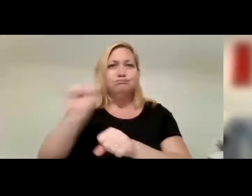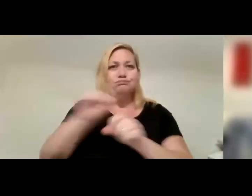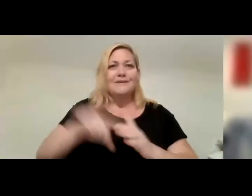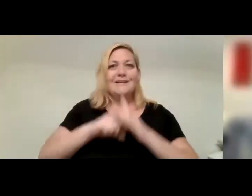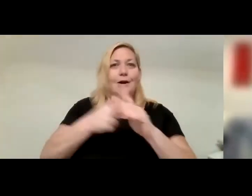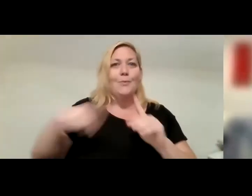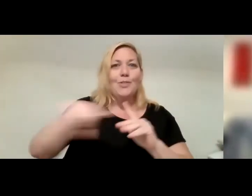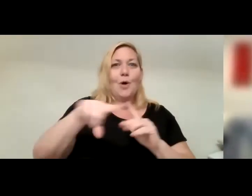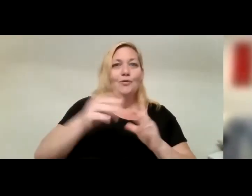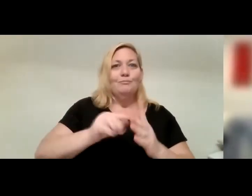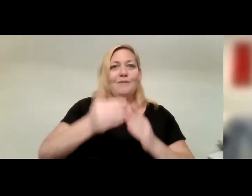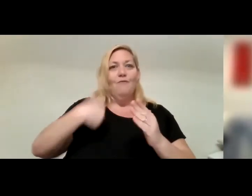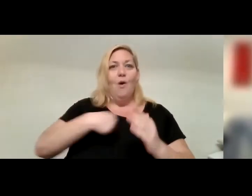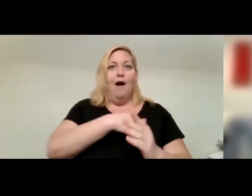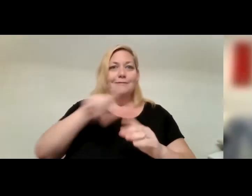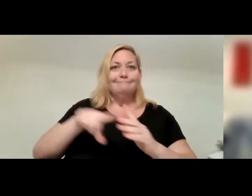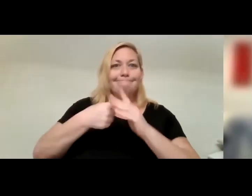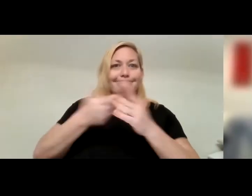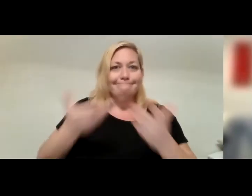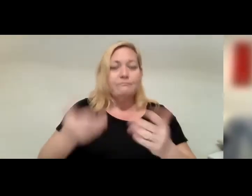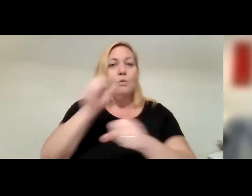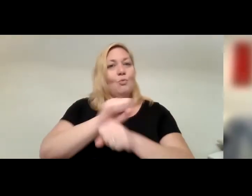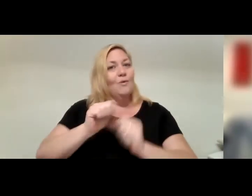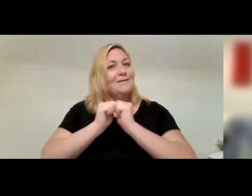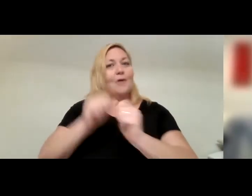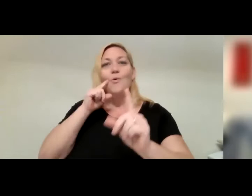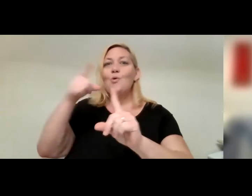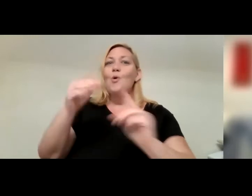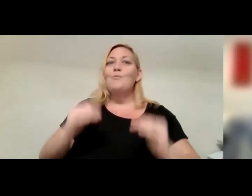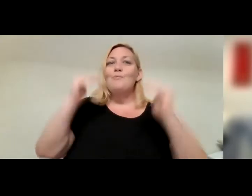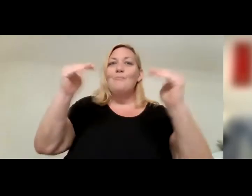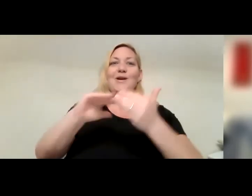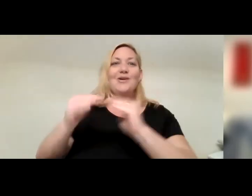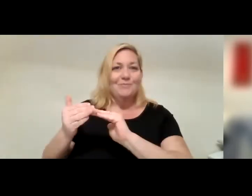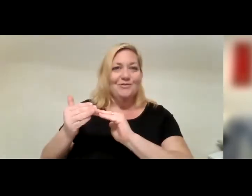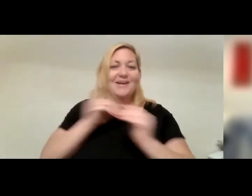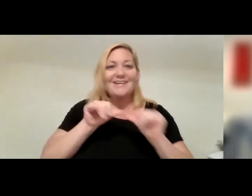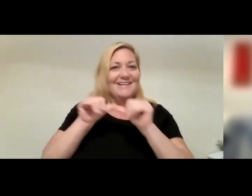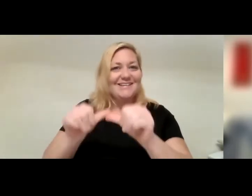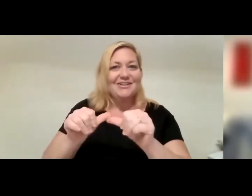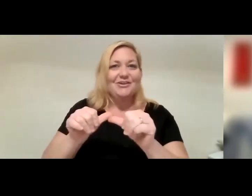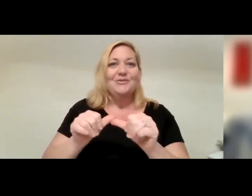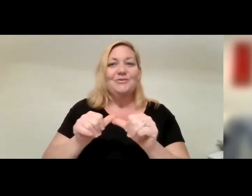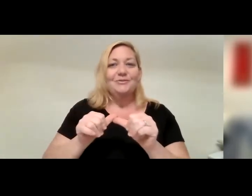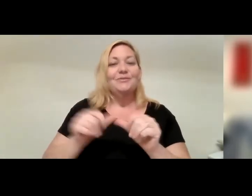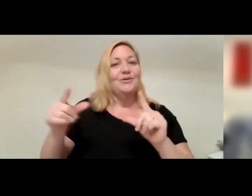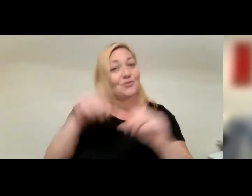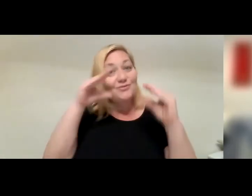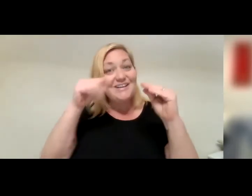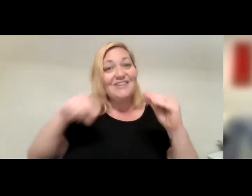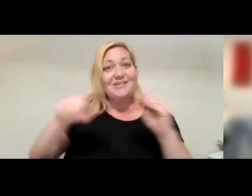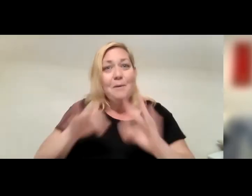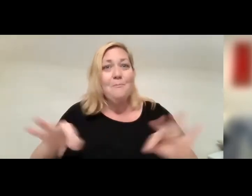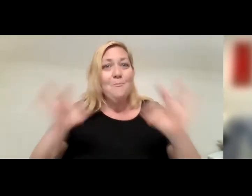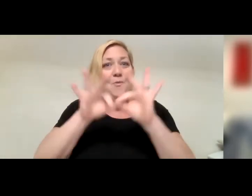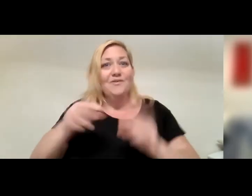those that came before us. We will work together with the goal of promoting our community and continue to teach the importance of